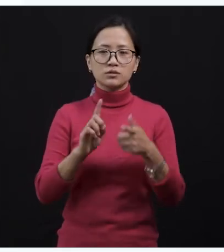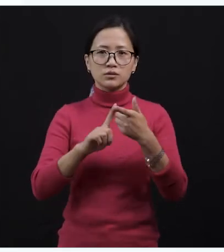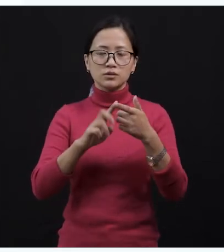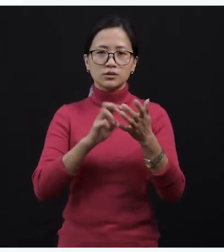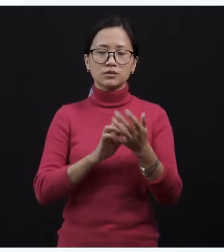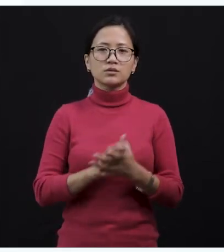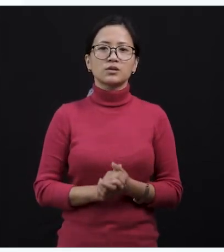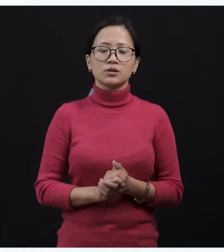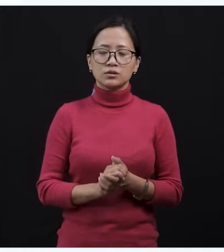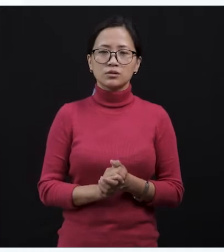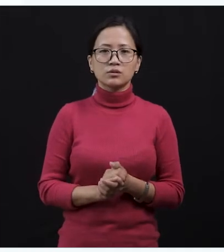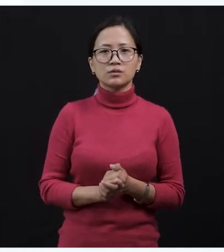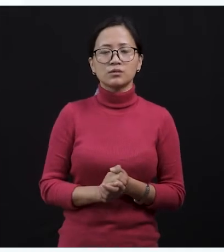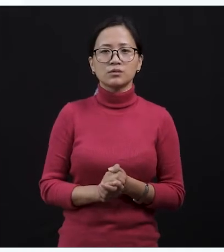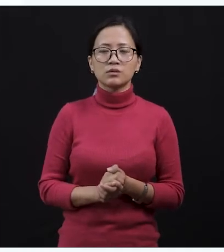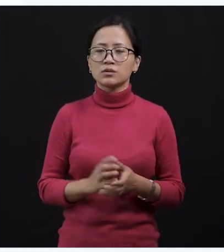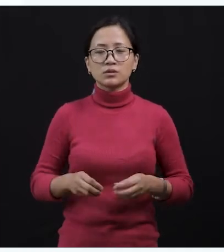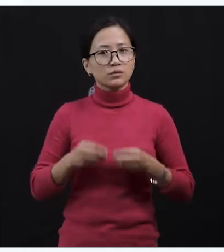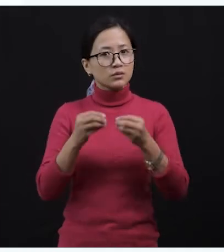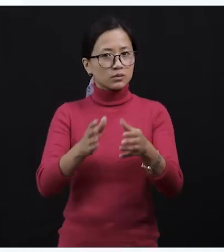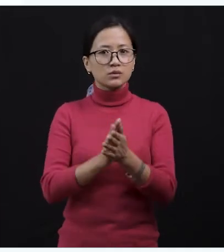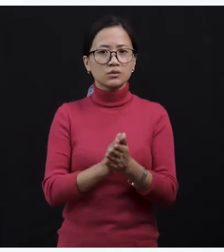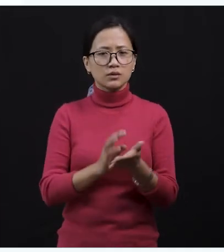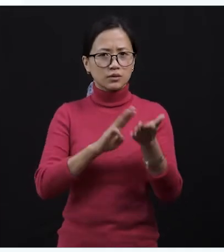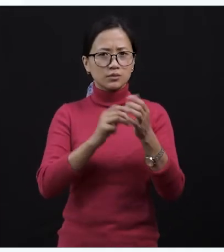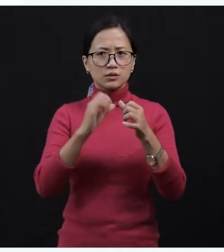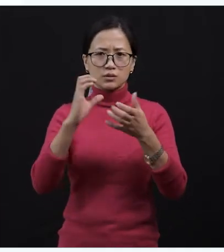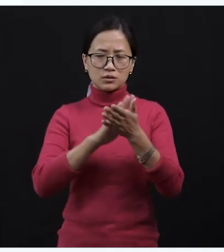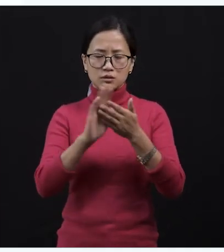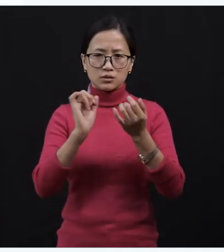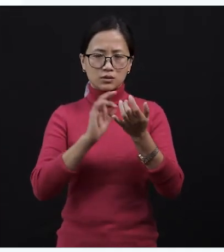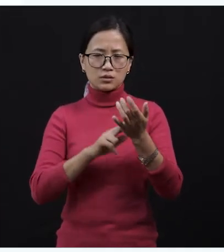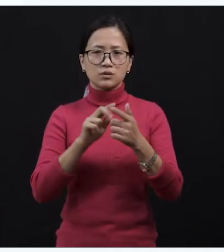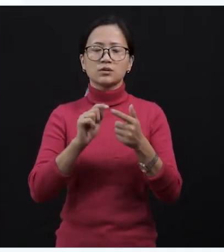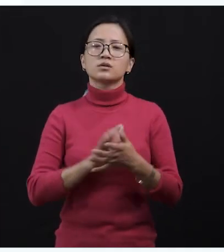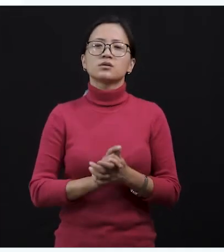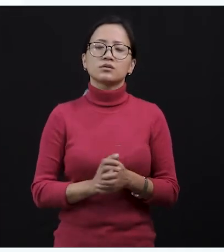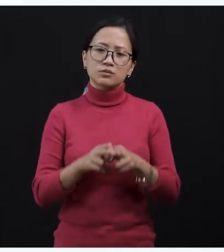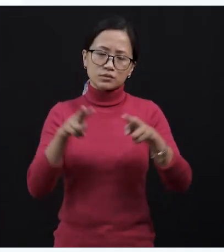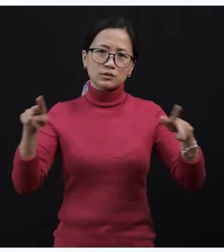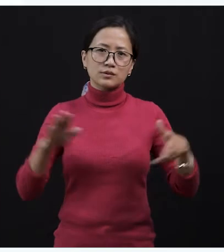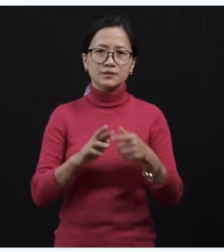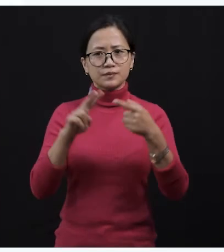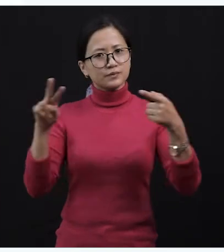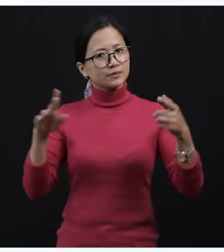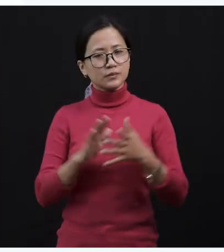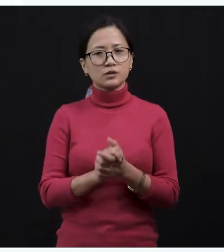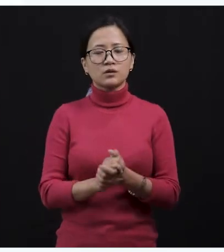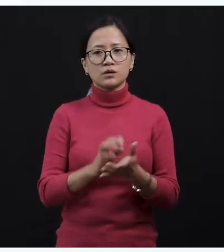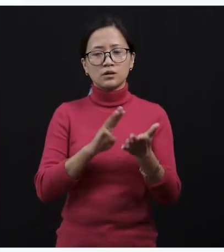Now to run, we are all dependent on machine. We have different types of